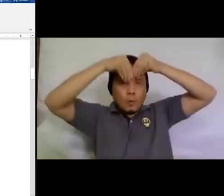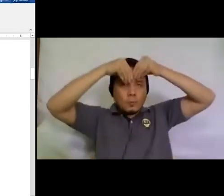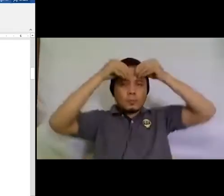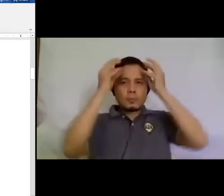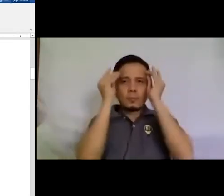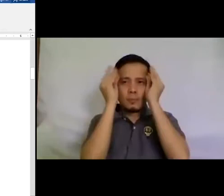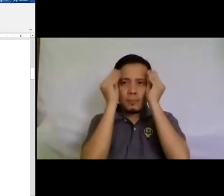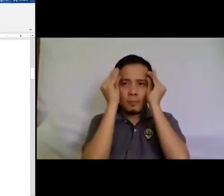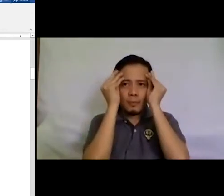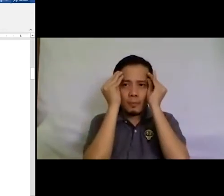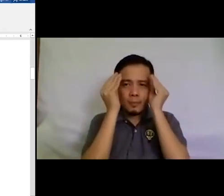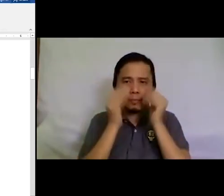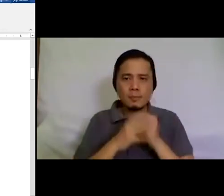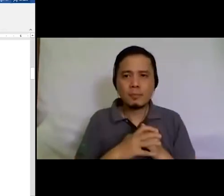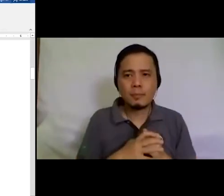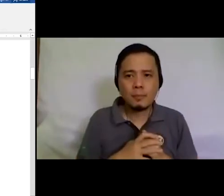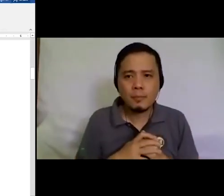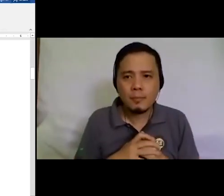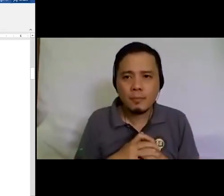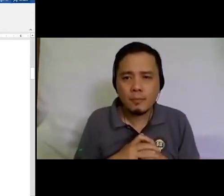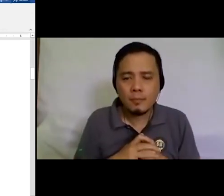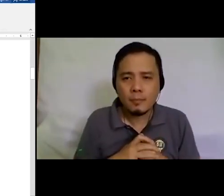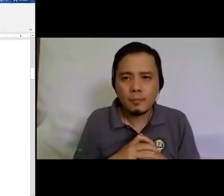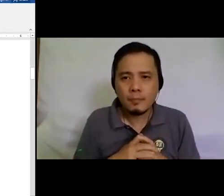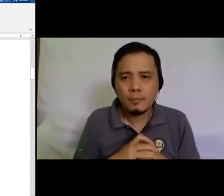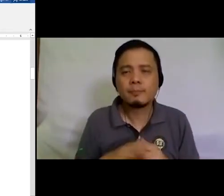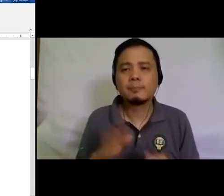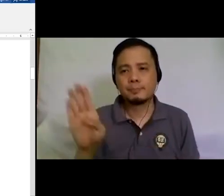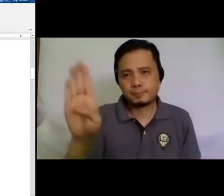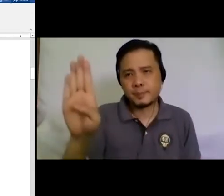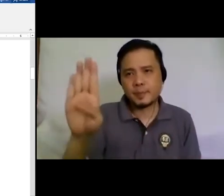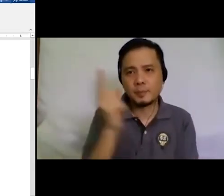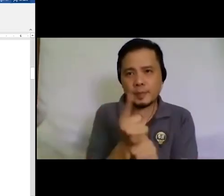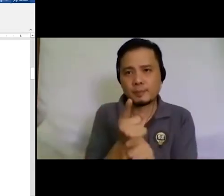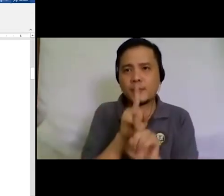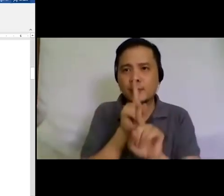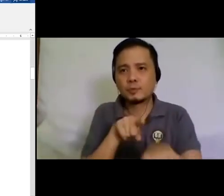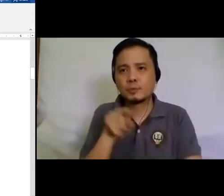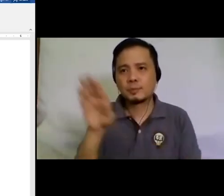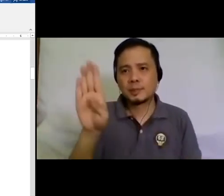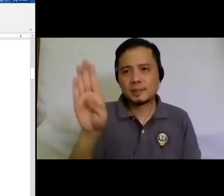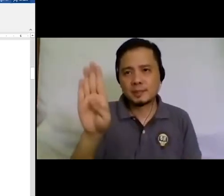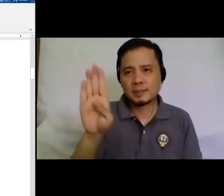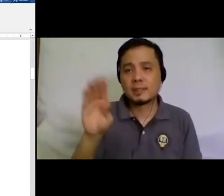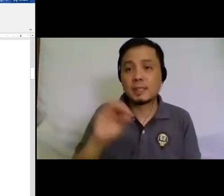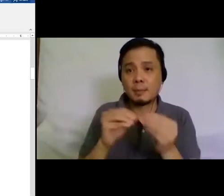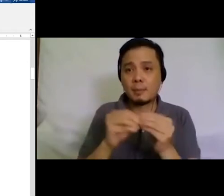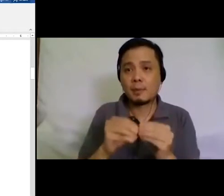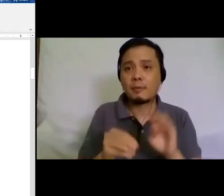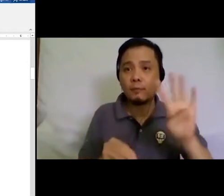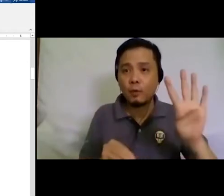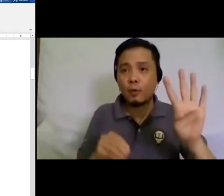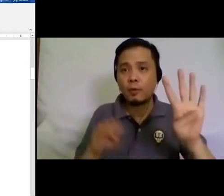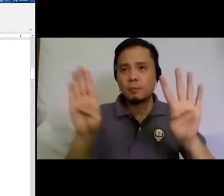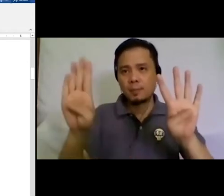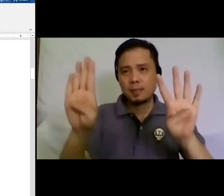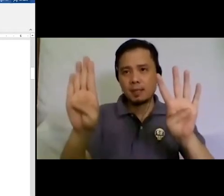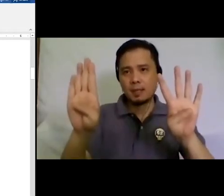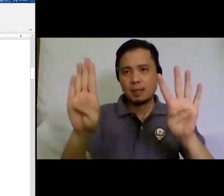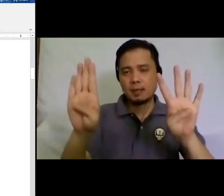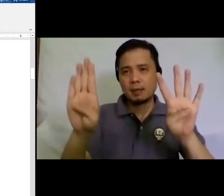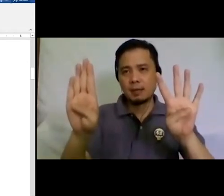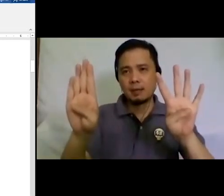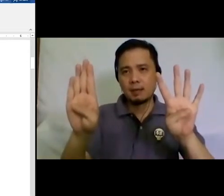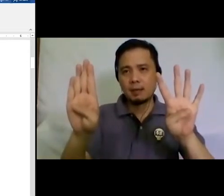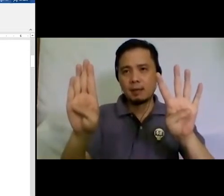So the answer is B. B. Yes, yes. B for number 4. Yeah. Let me go back to